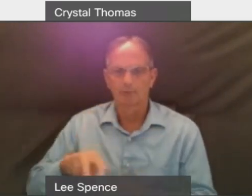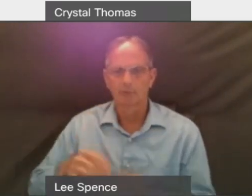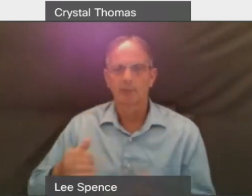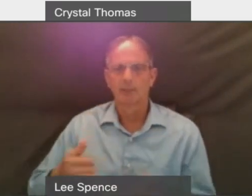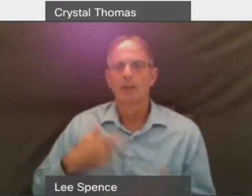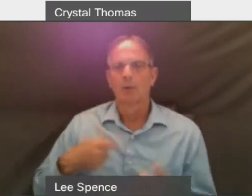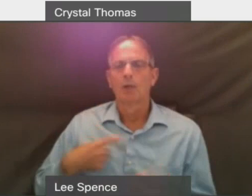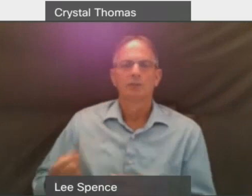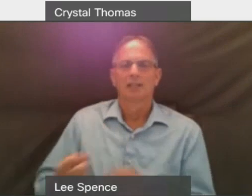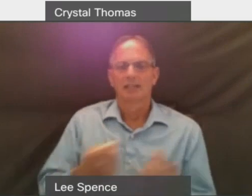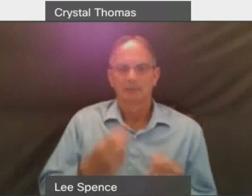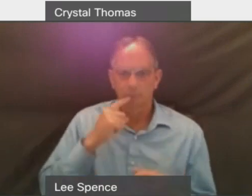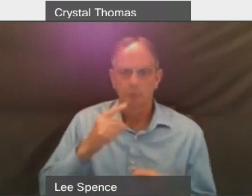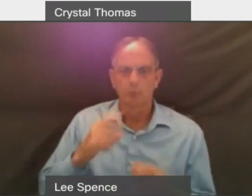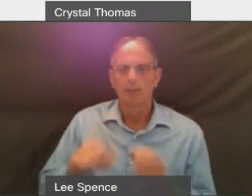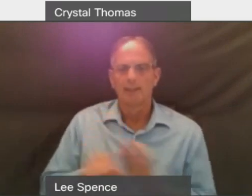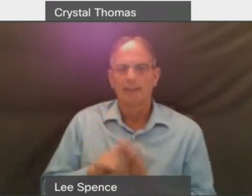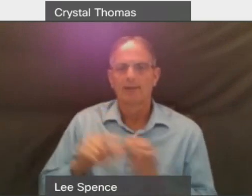group that could provide that service.